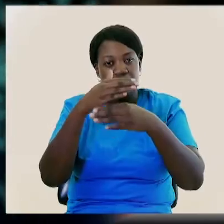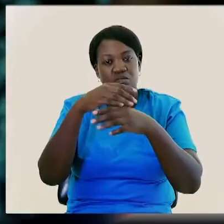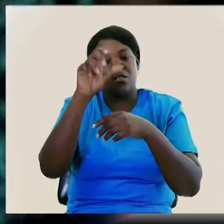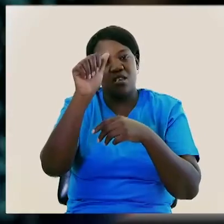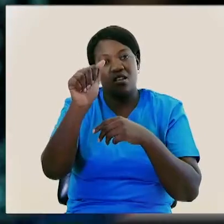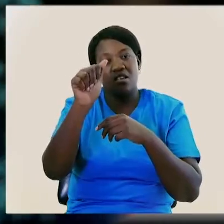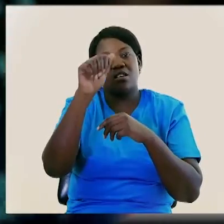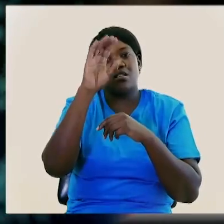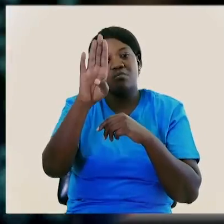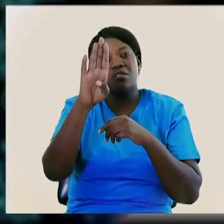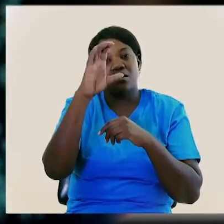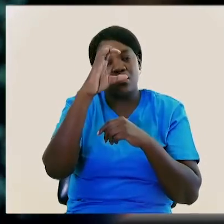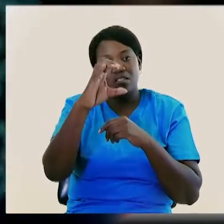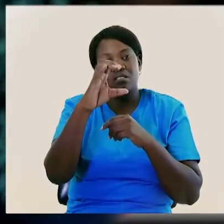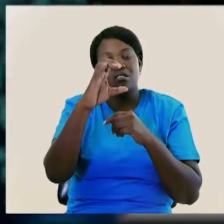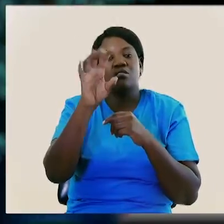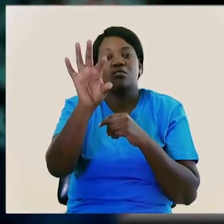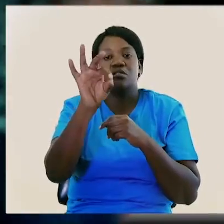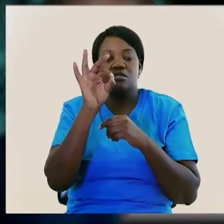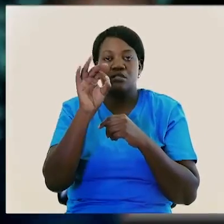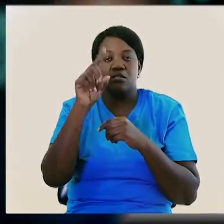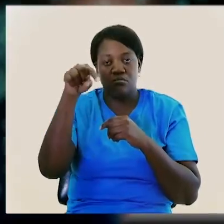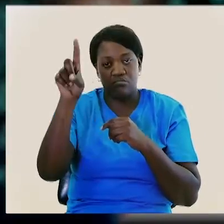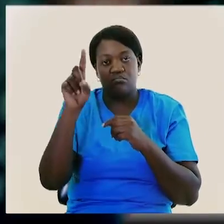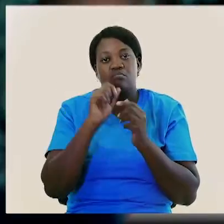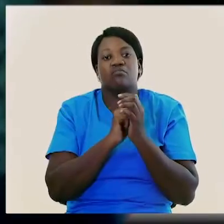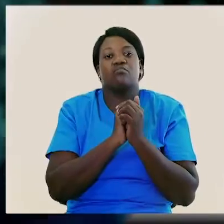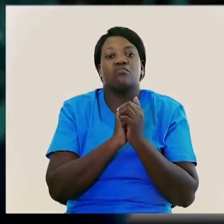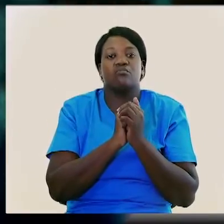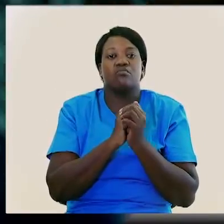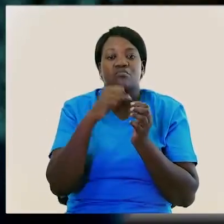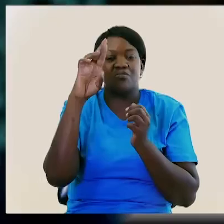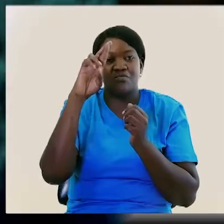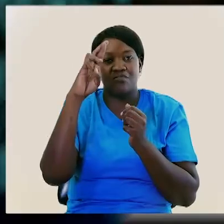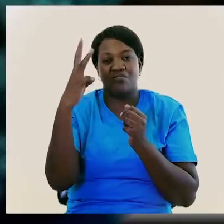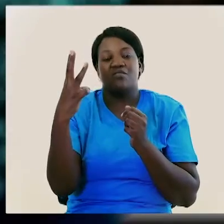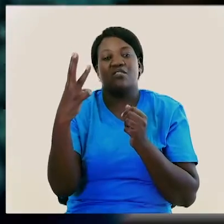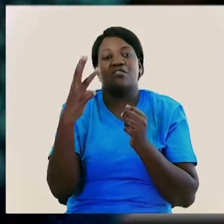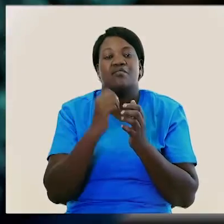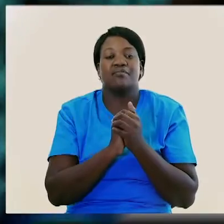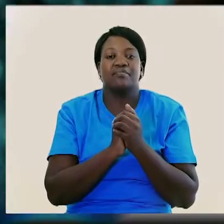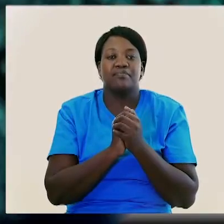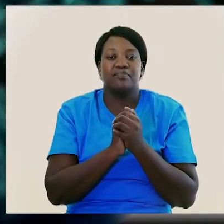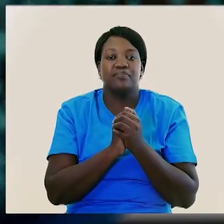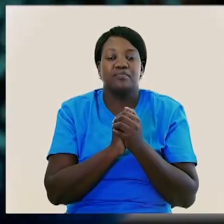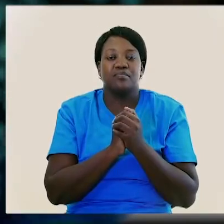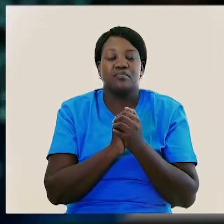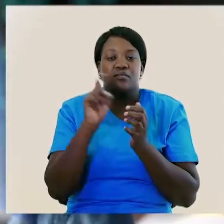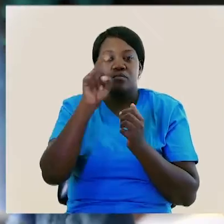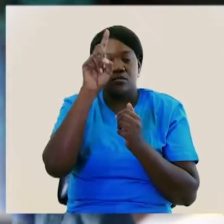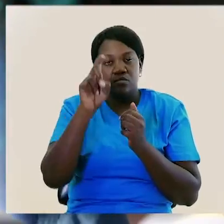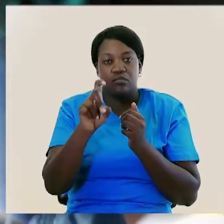or C for the answer you choose as correct. Each SMS costs $3 Namibian. Here's the